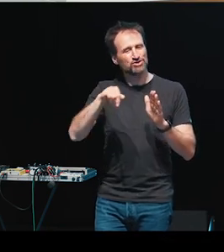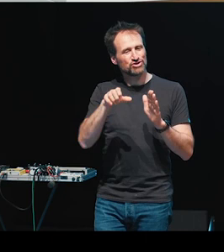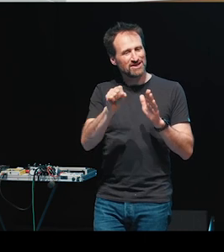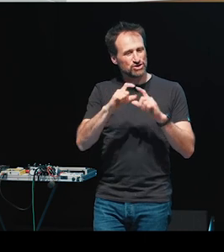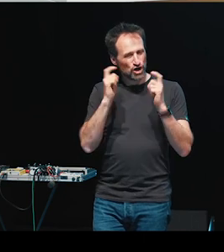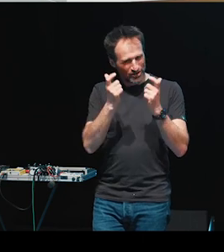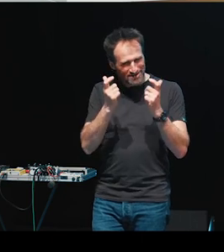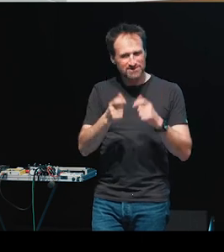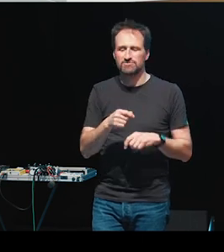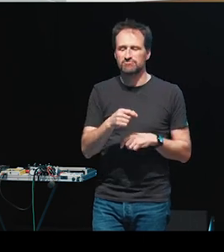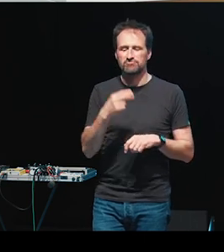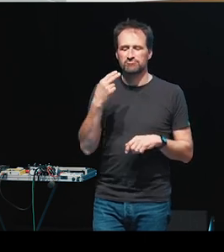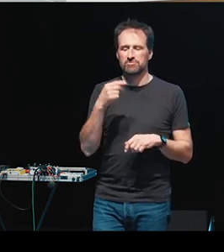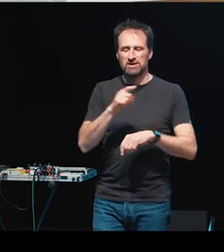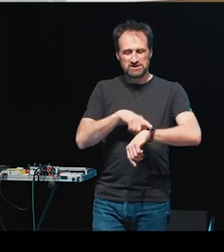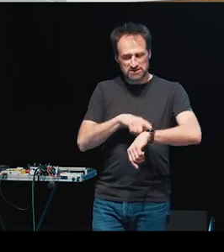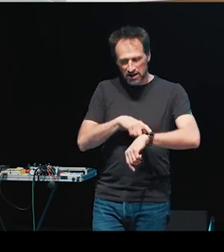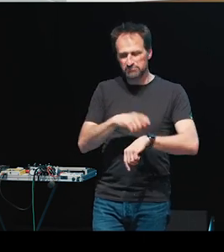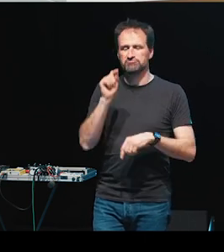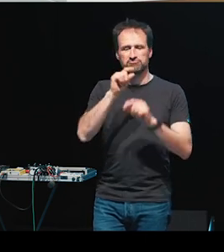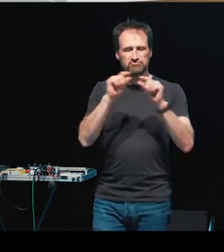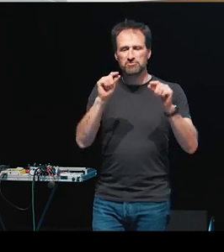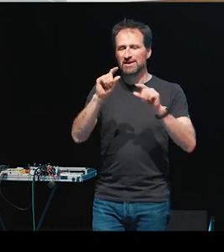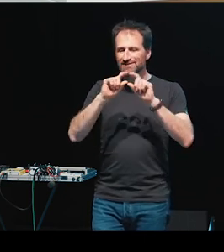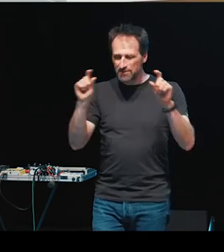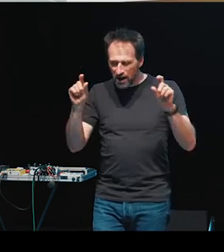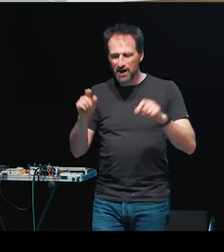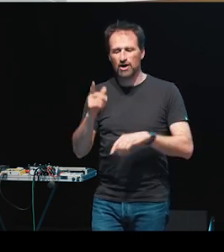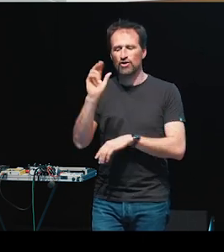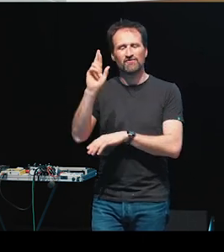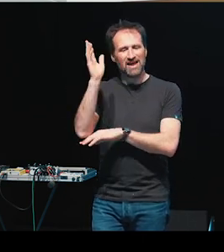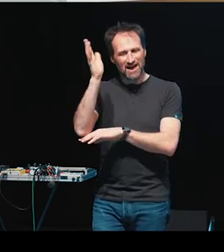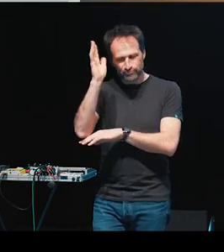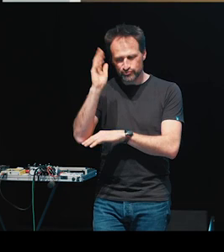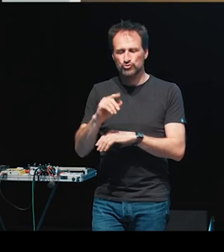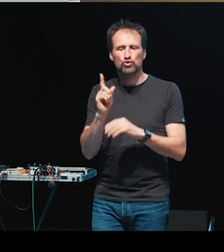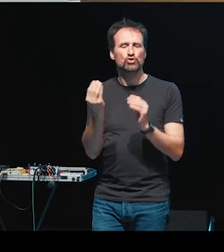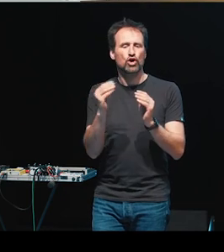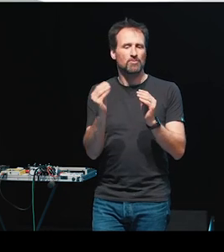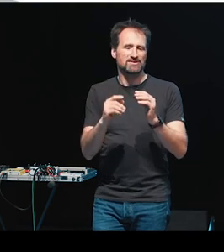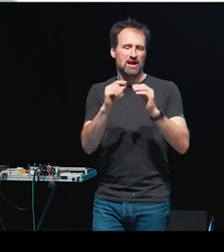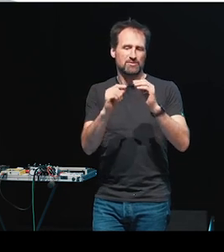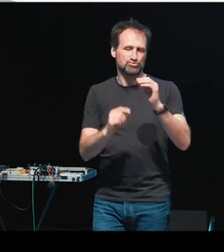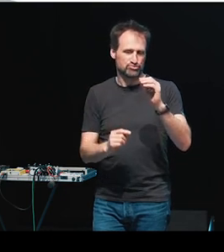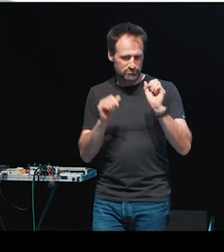and let's say you also have the ability to leave comments, so we'll display those too.